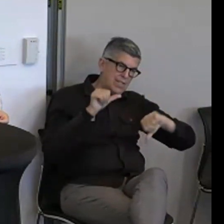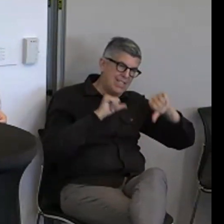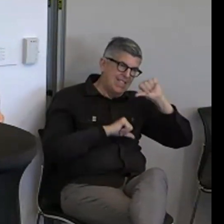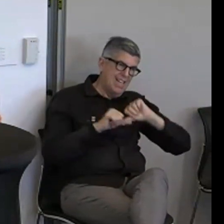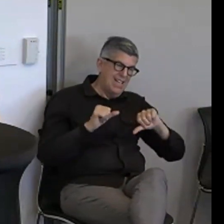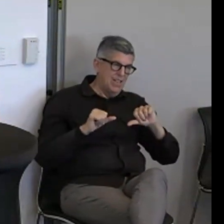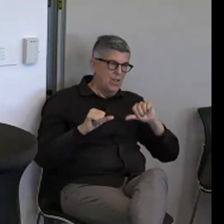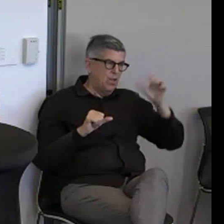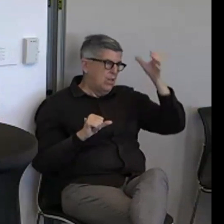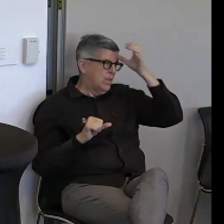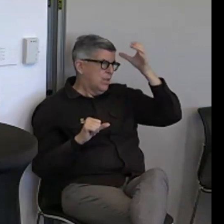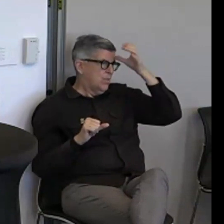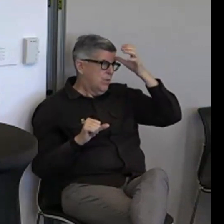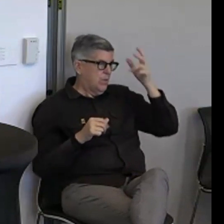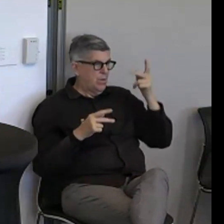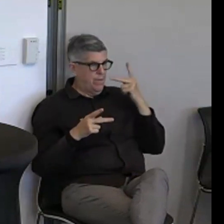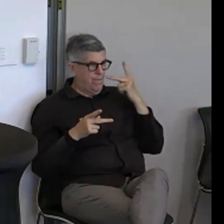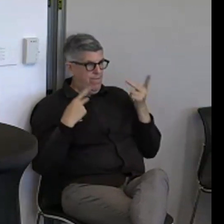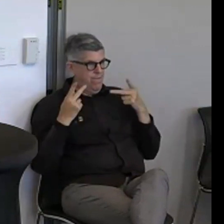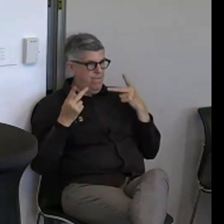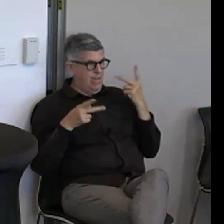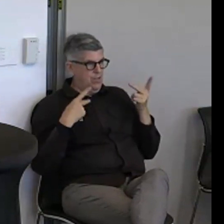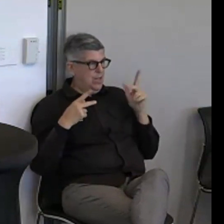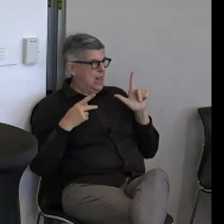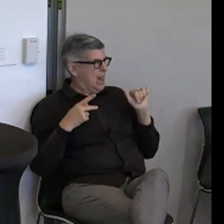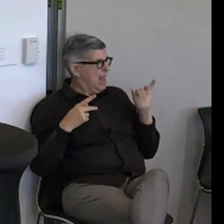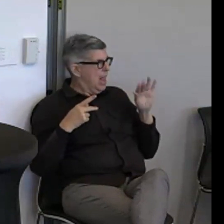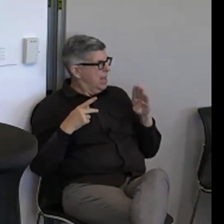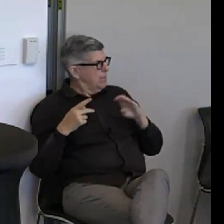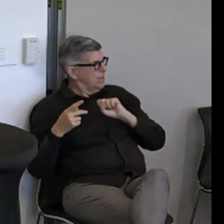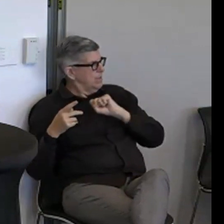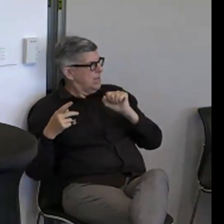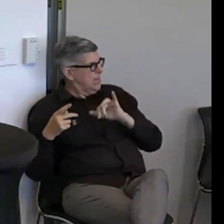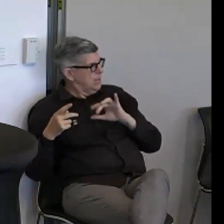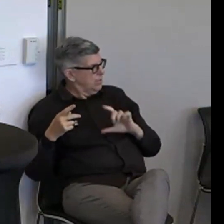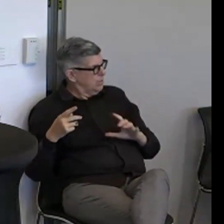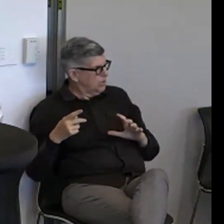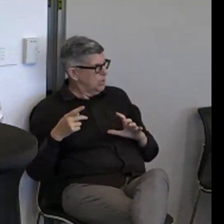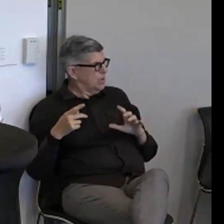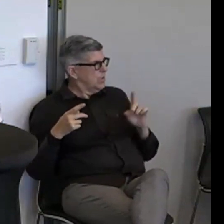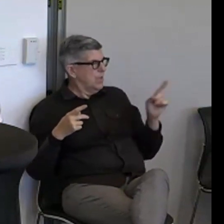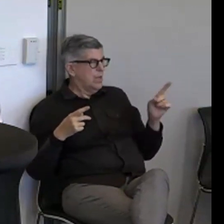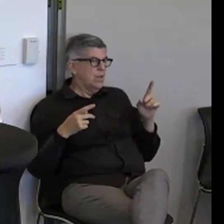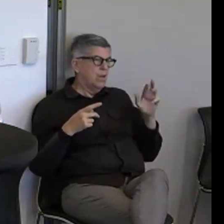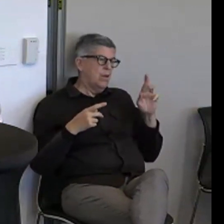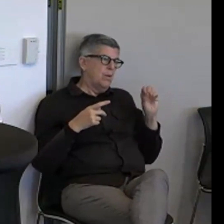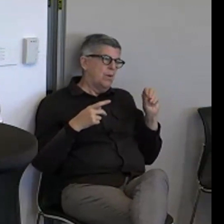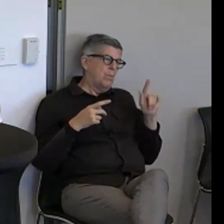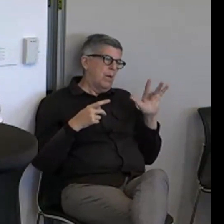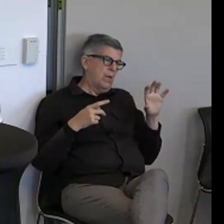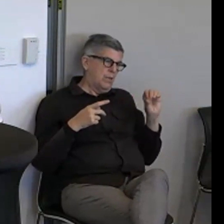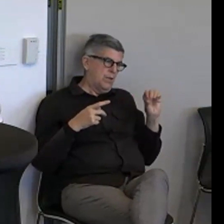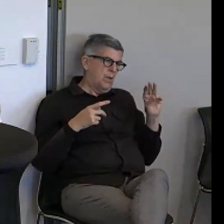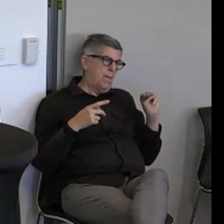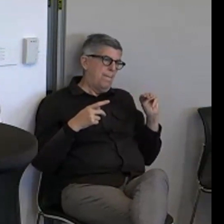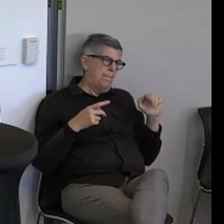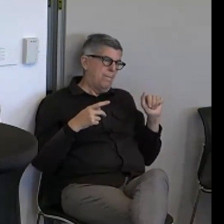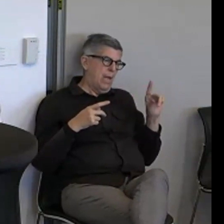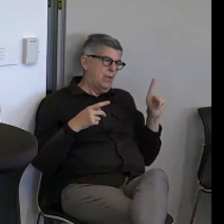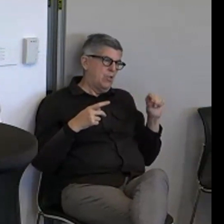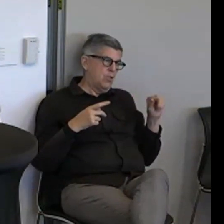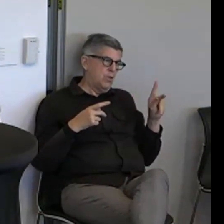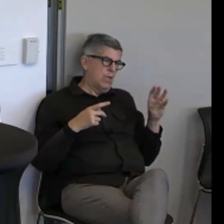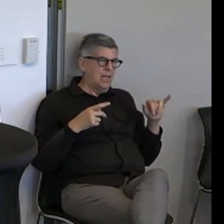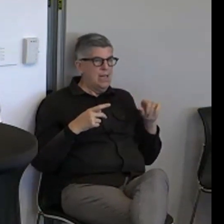computer vision lab at Santa Cruz under Roberto Manduki. Some of you might be familiar with him. He is very, very